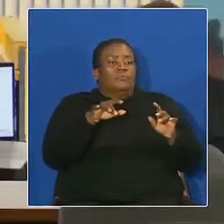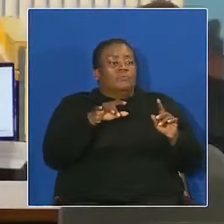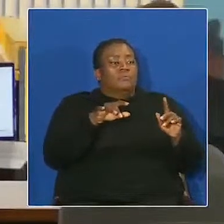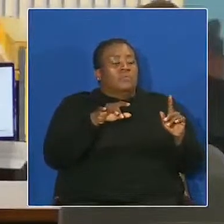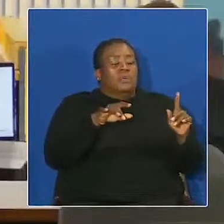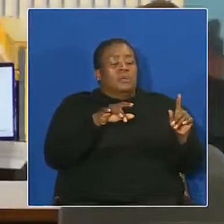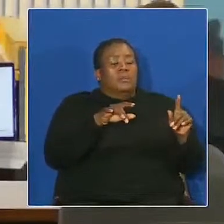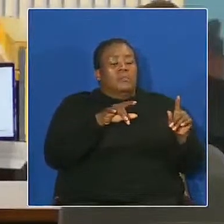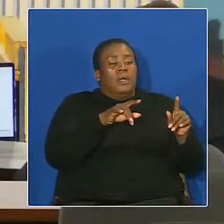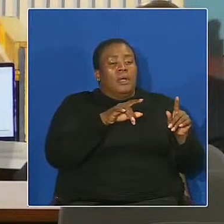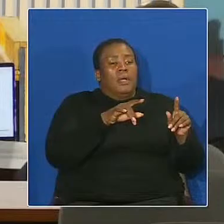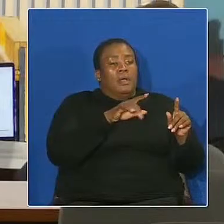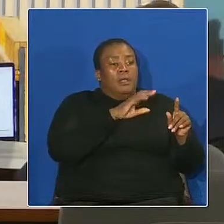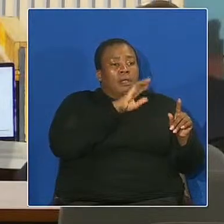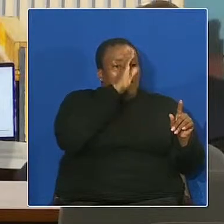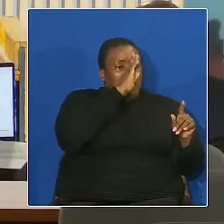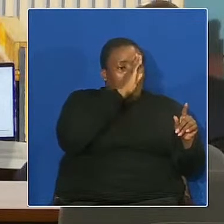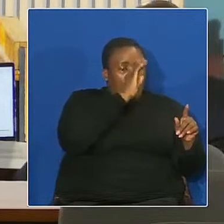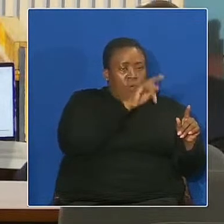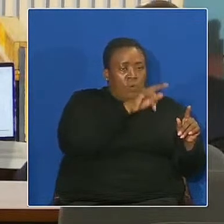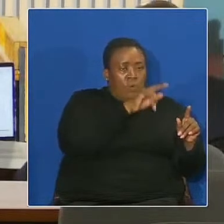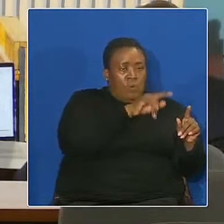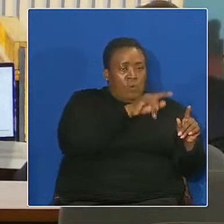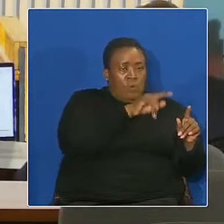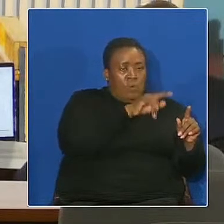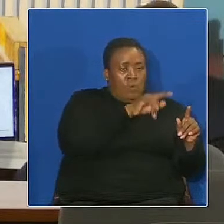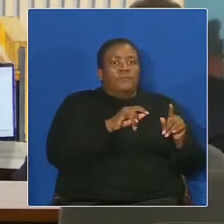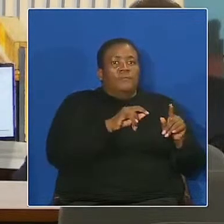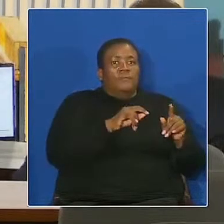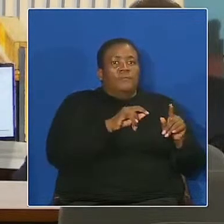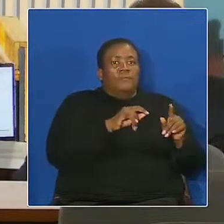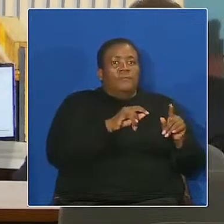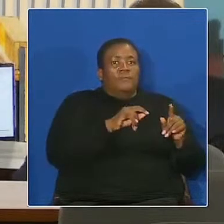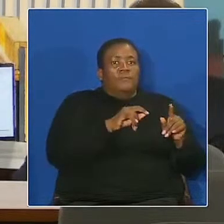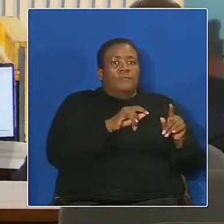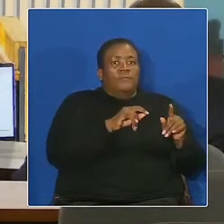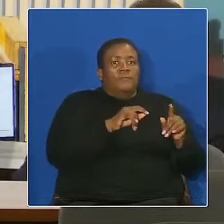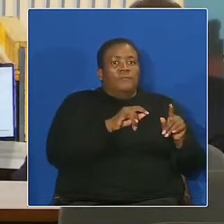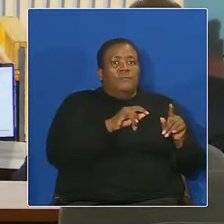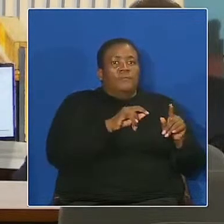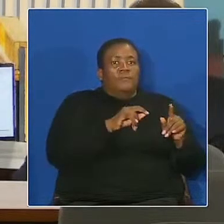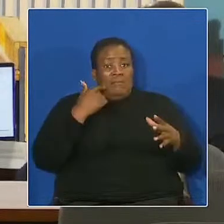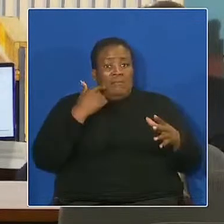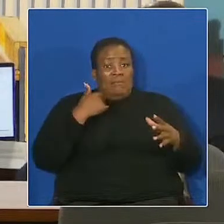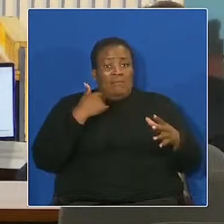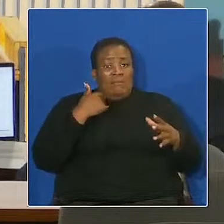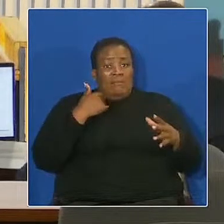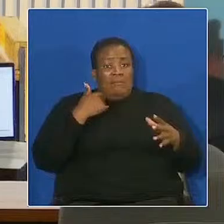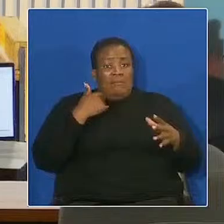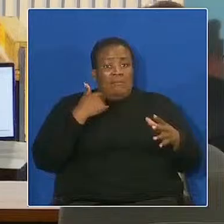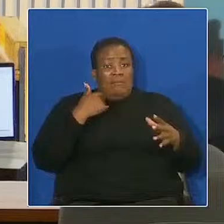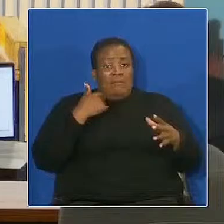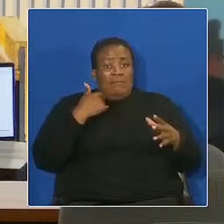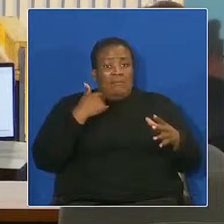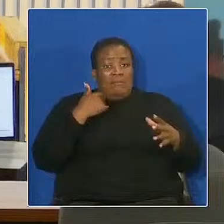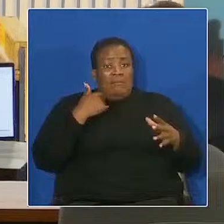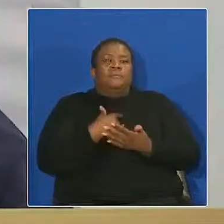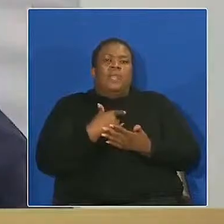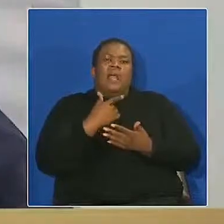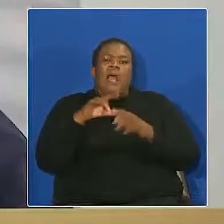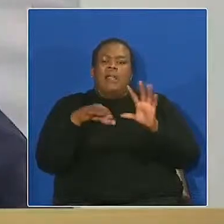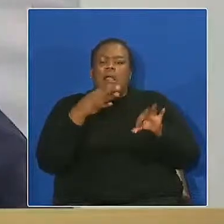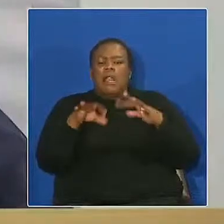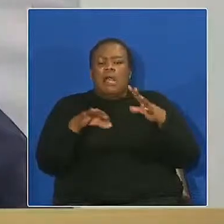maybe then commissioners, if I may add, the interpretation